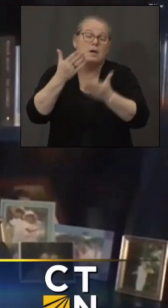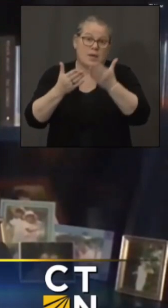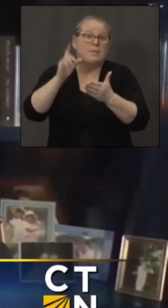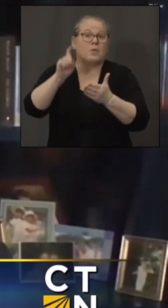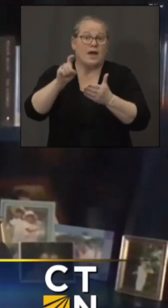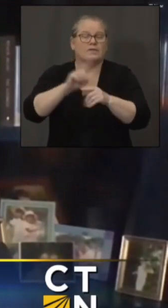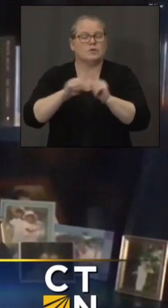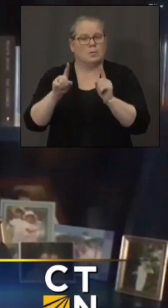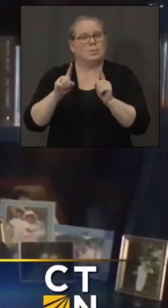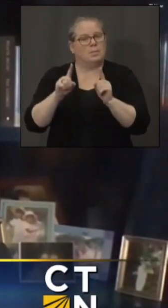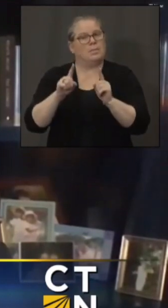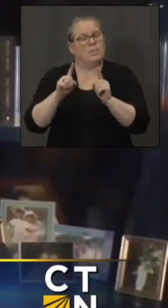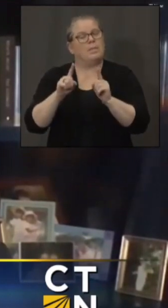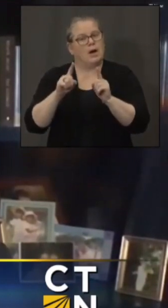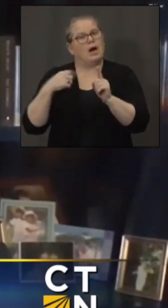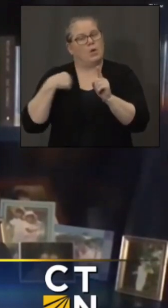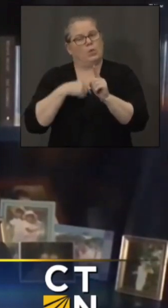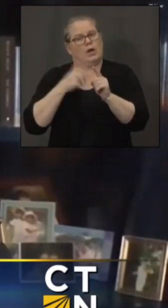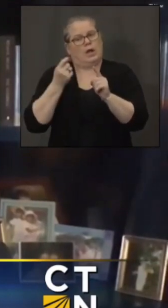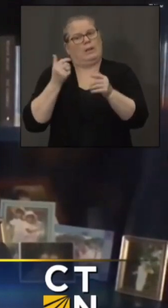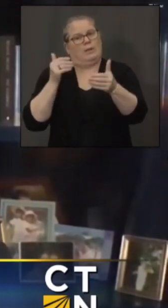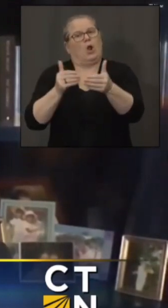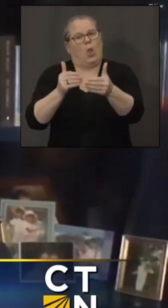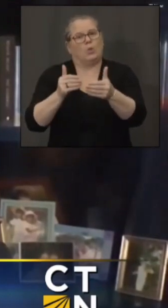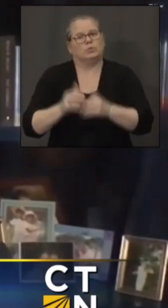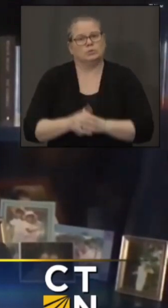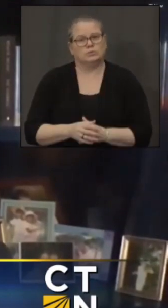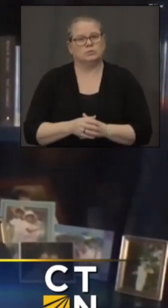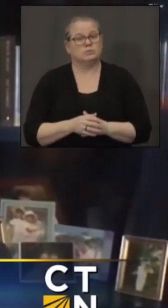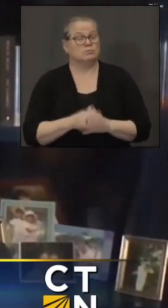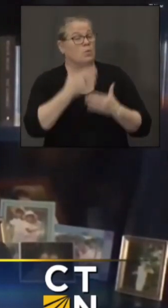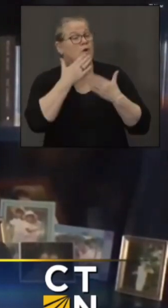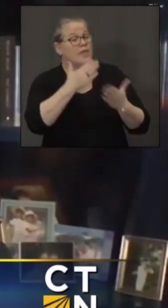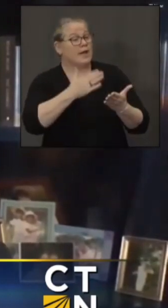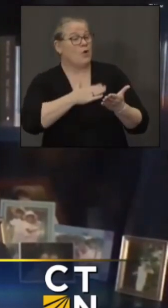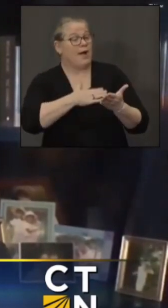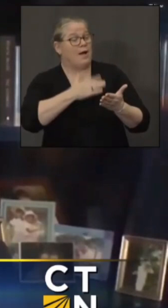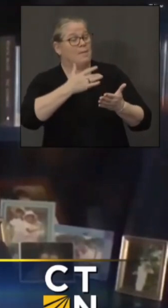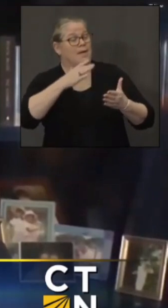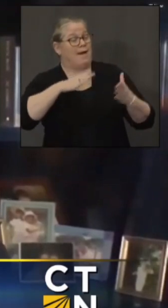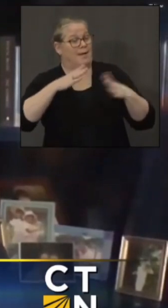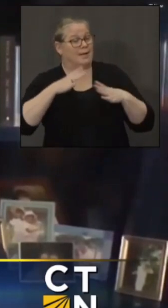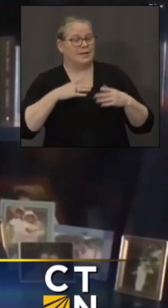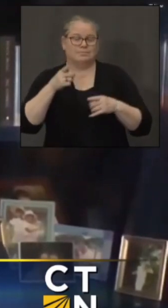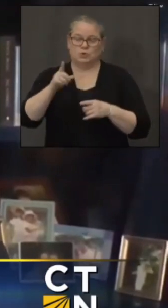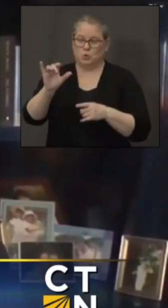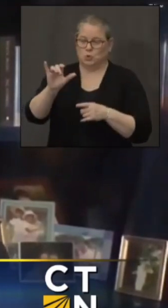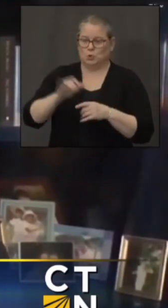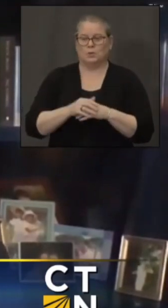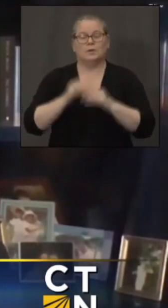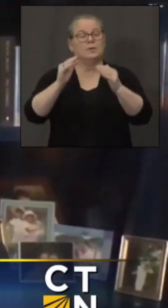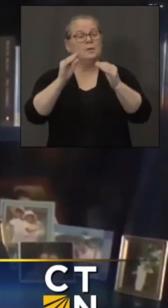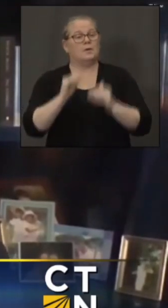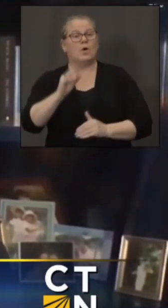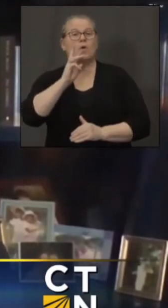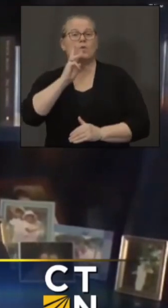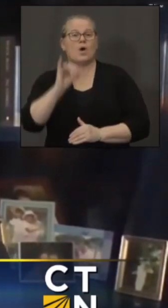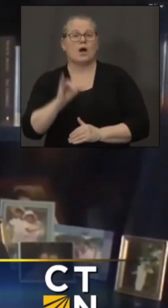Thank you, and happy holidays. You too. The Waterbury Republican American.